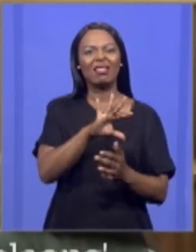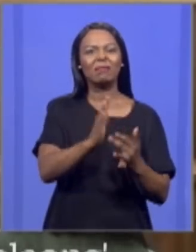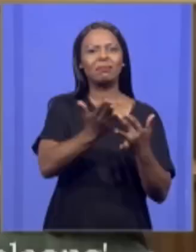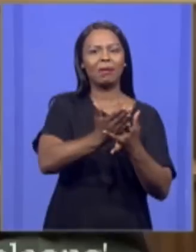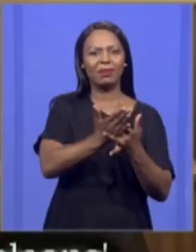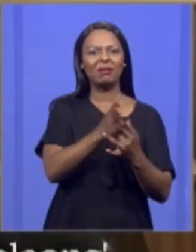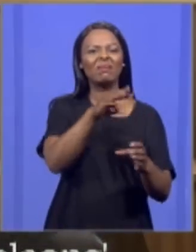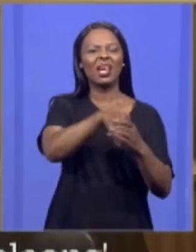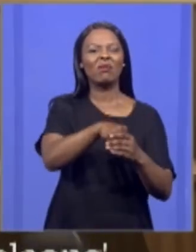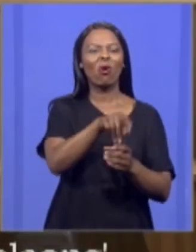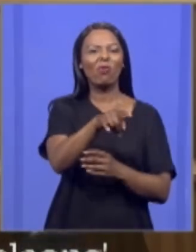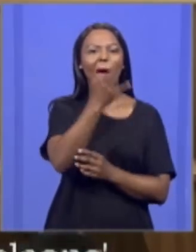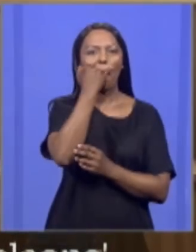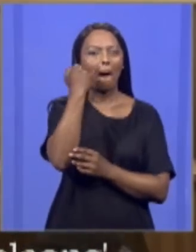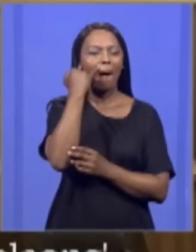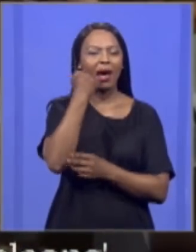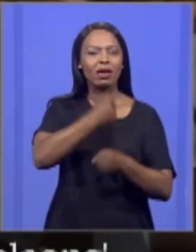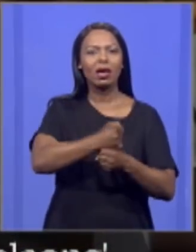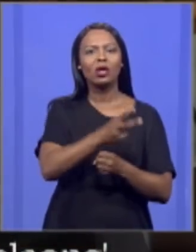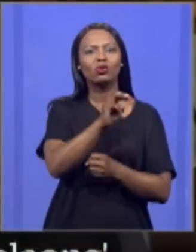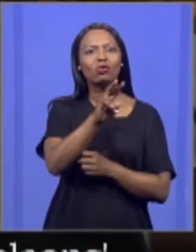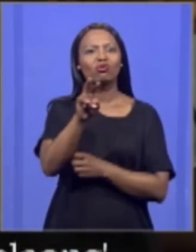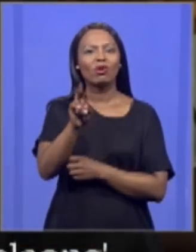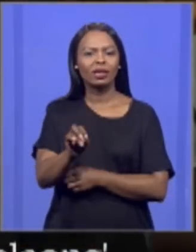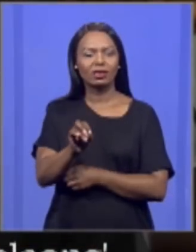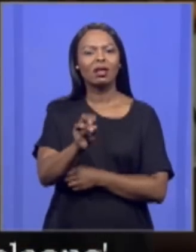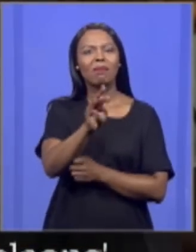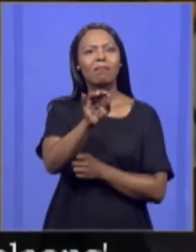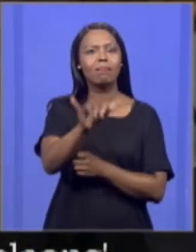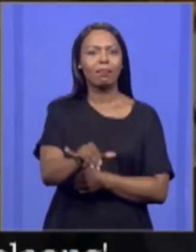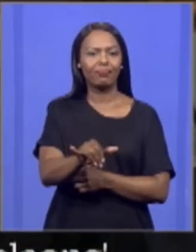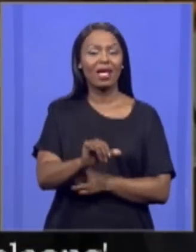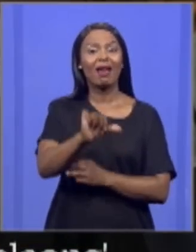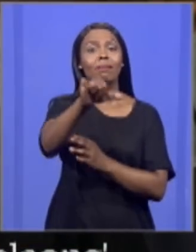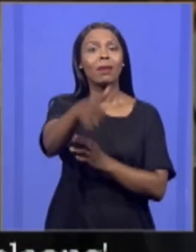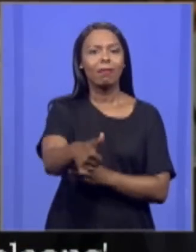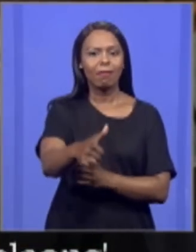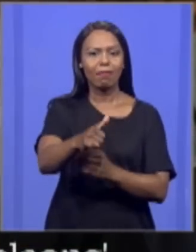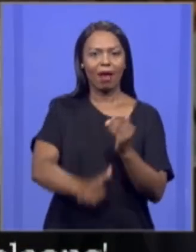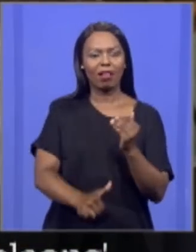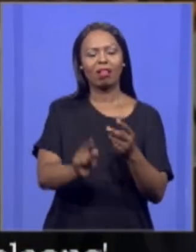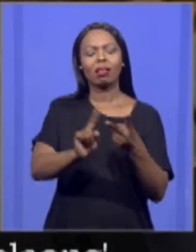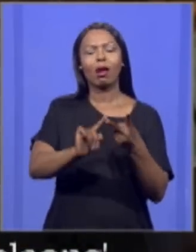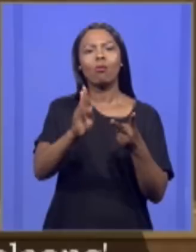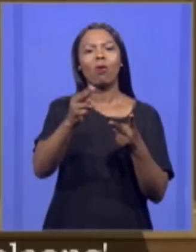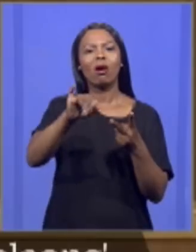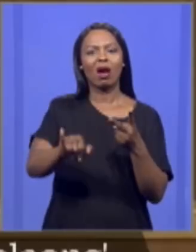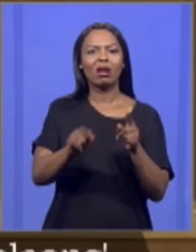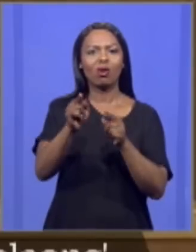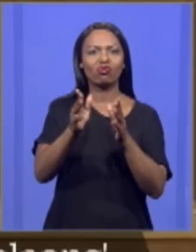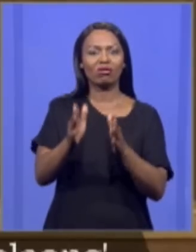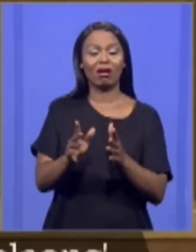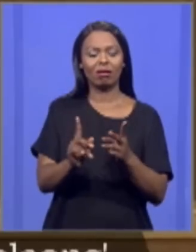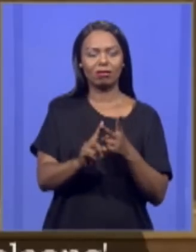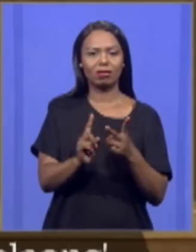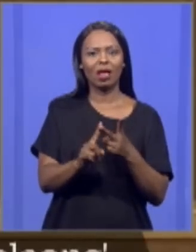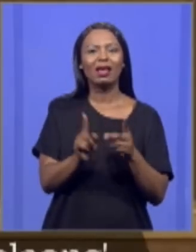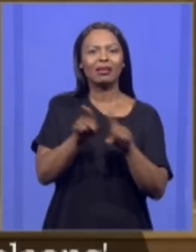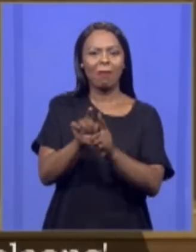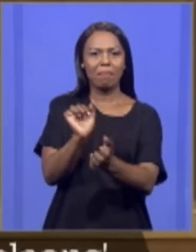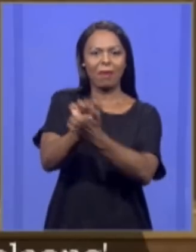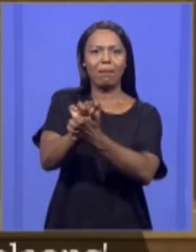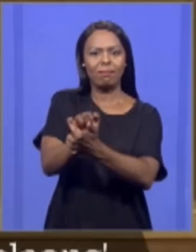le diokobatši ka May 2020. Kgweding yeo e latelago molatofatšwa wa bobedi Bongani Ntanzi a